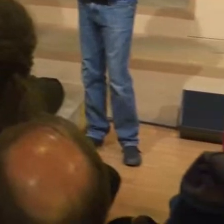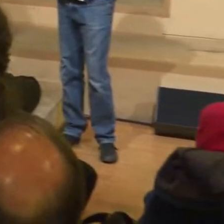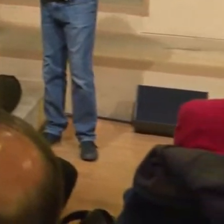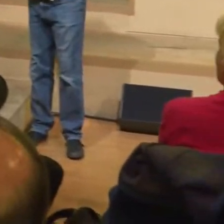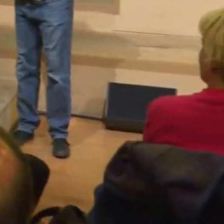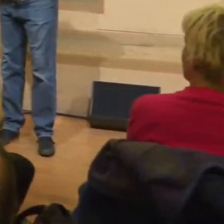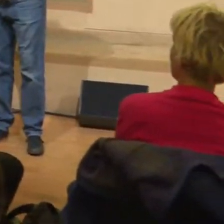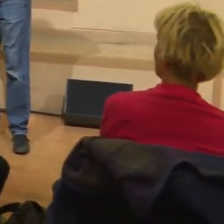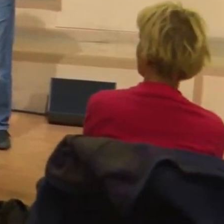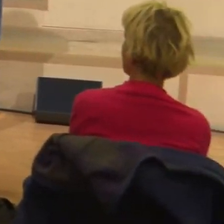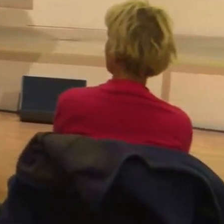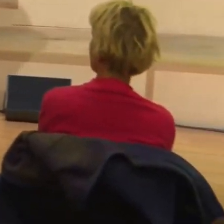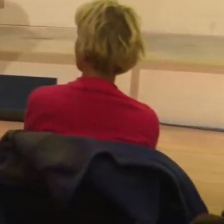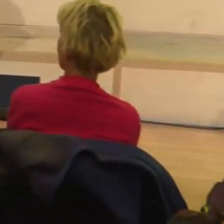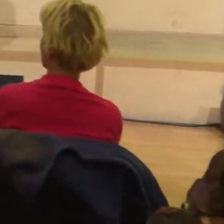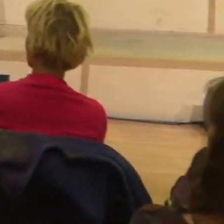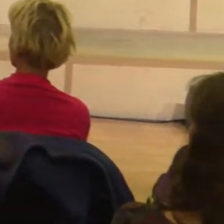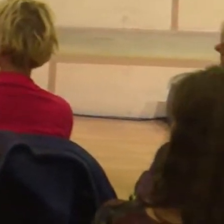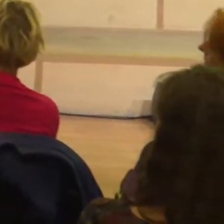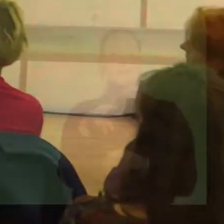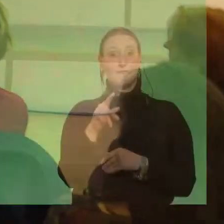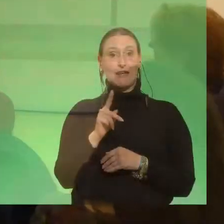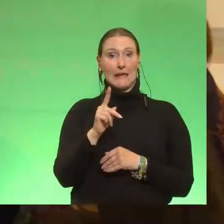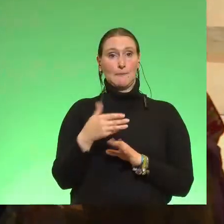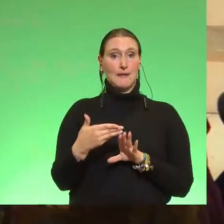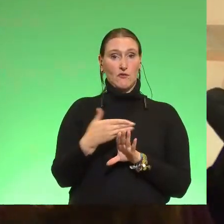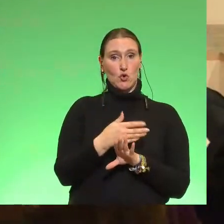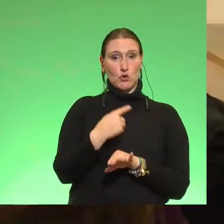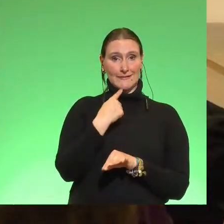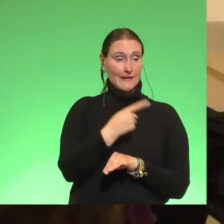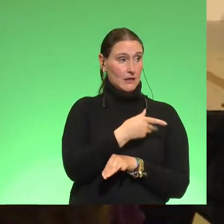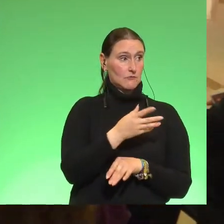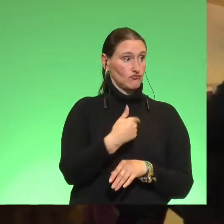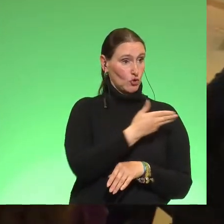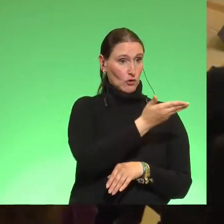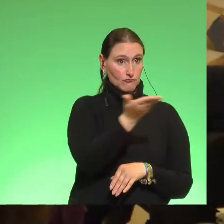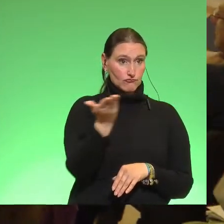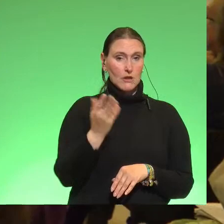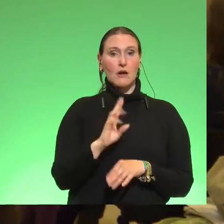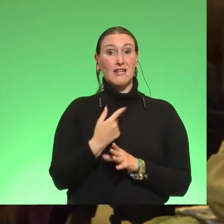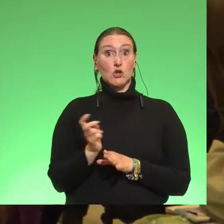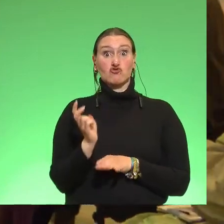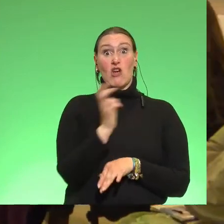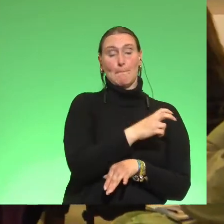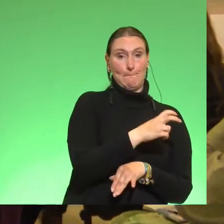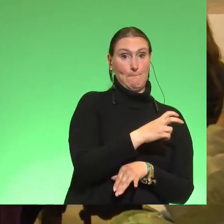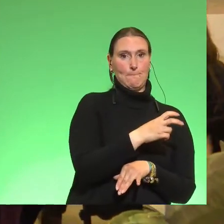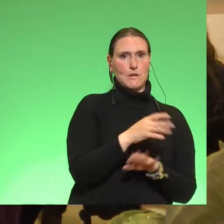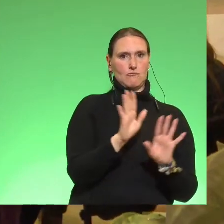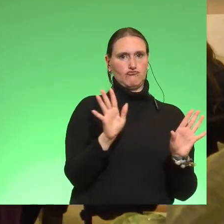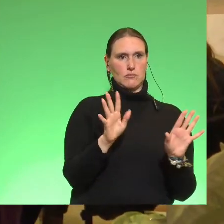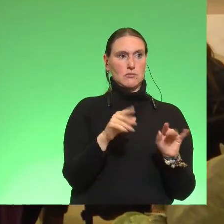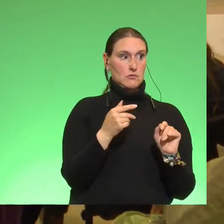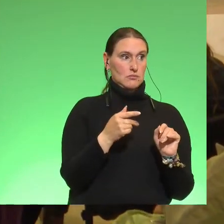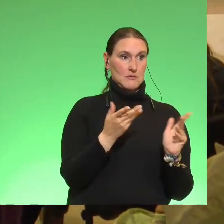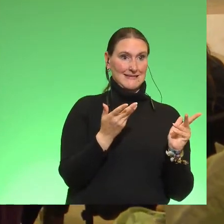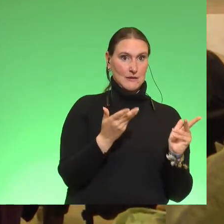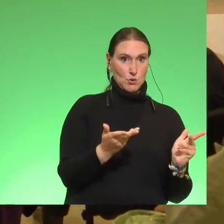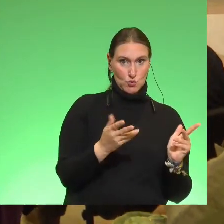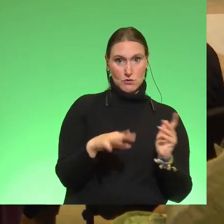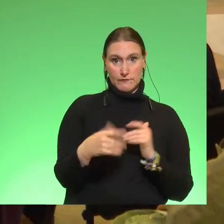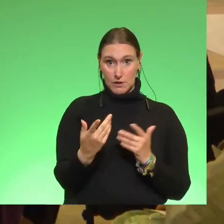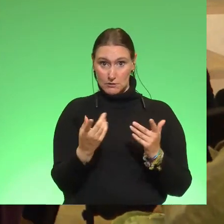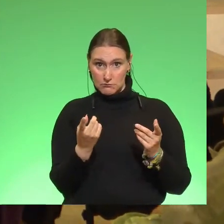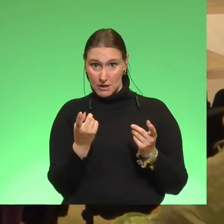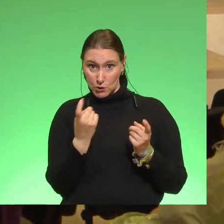Yeah, as Philippe said, that anyone can just jump in while he talk, but no one jump in. So, anyone want to jump in now? So please,